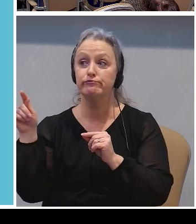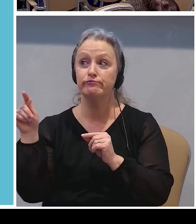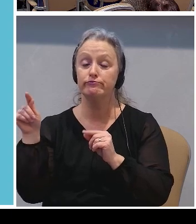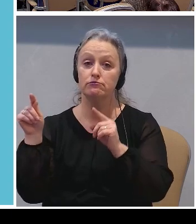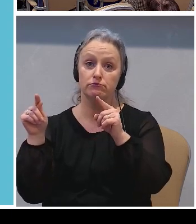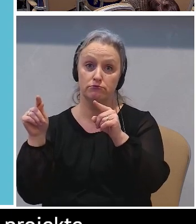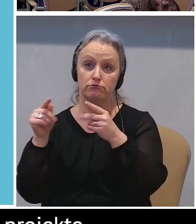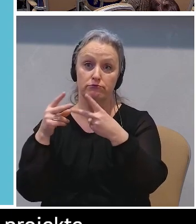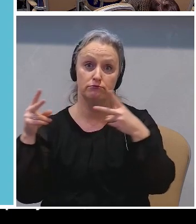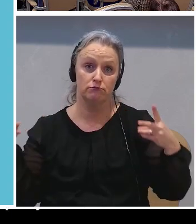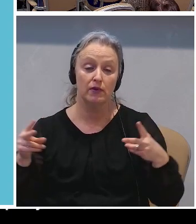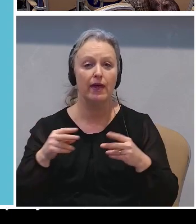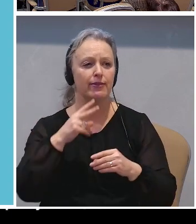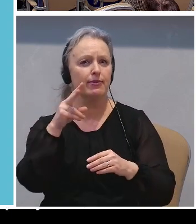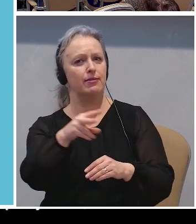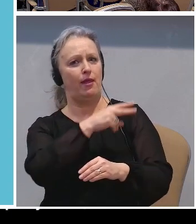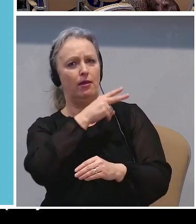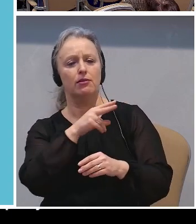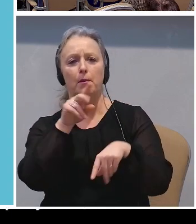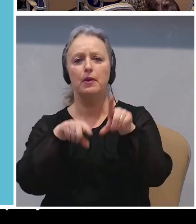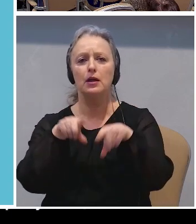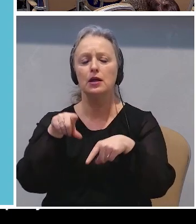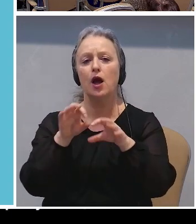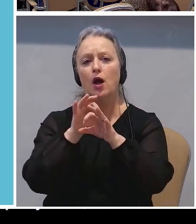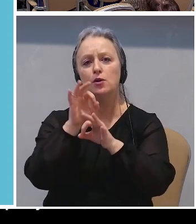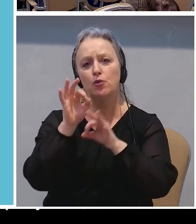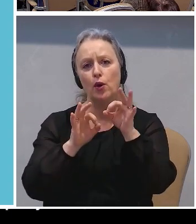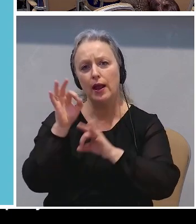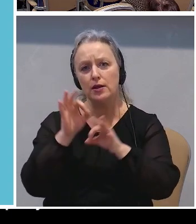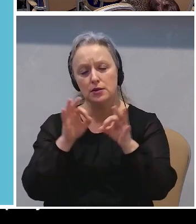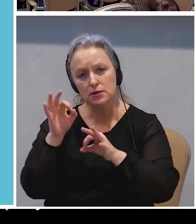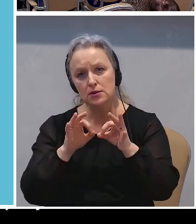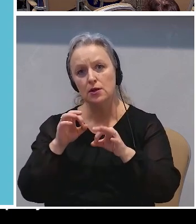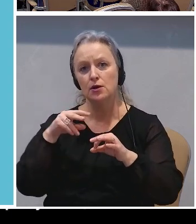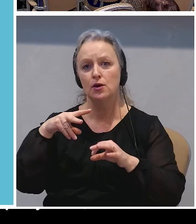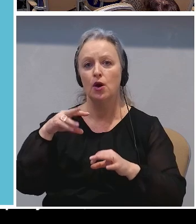that was very specific for rare diseases and the development of effective therapies for rare diseases.